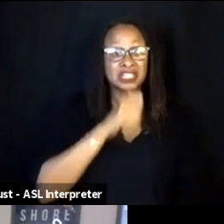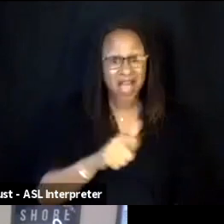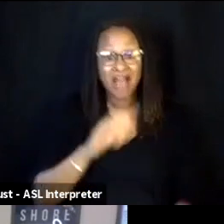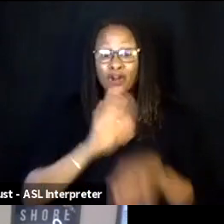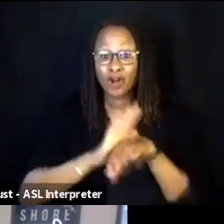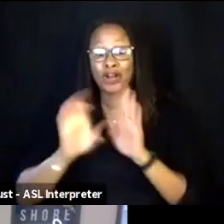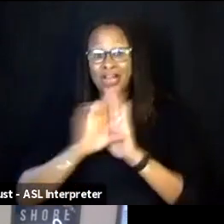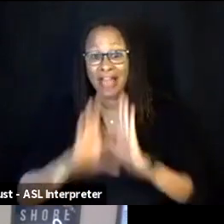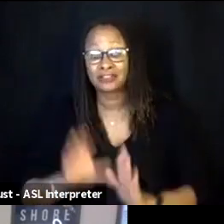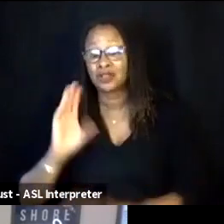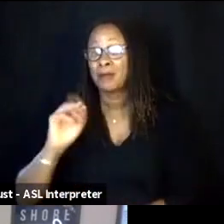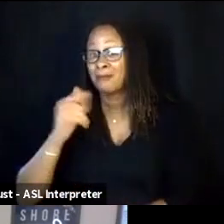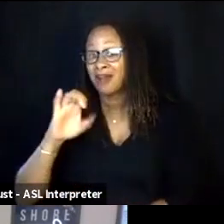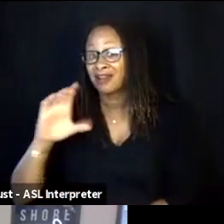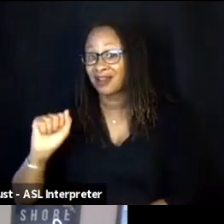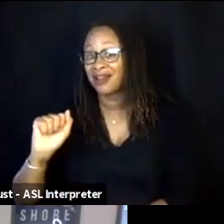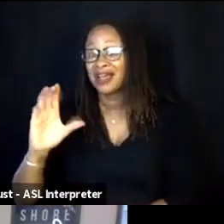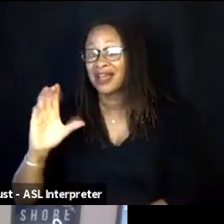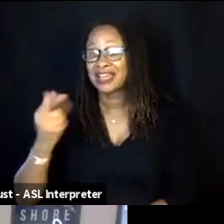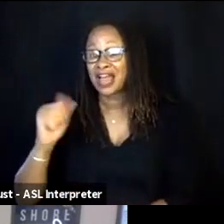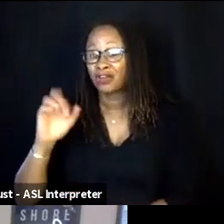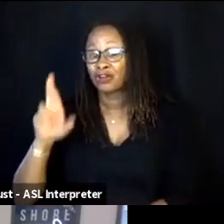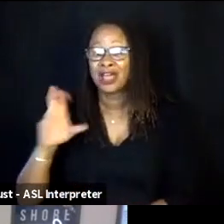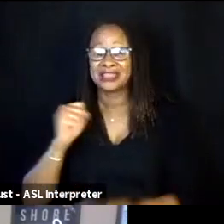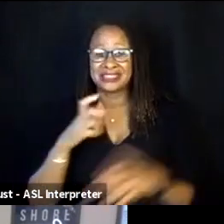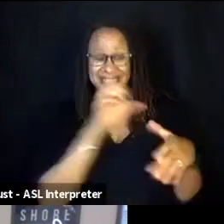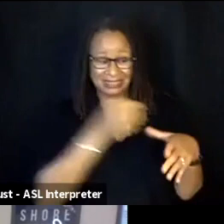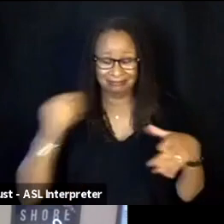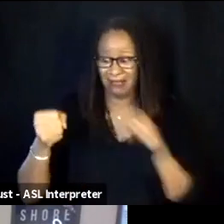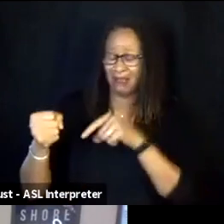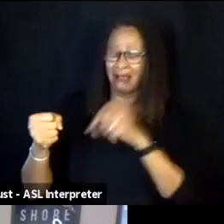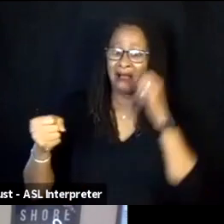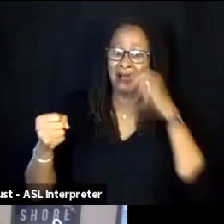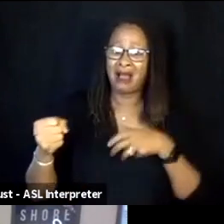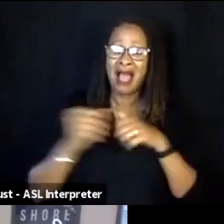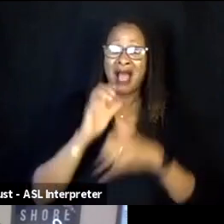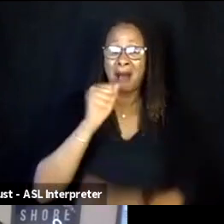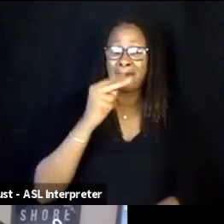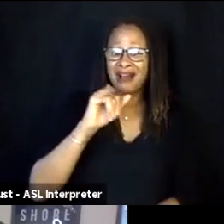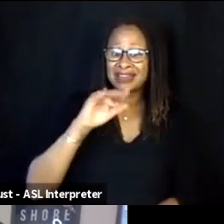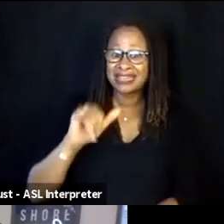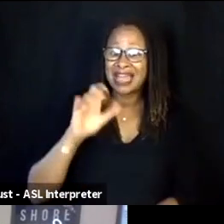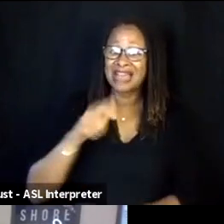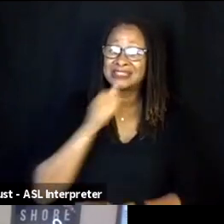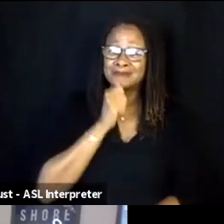horrendous, profane thing said that has been taken out, and the idea, and Imani had to endure all of that for so